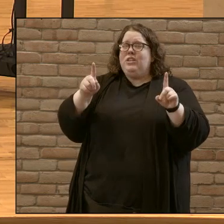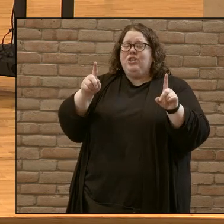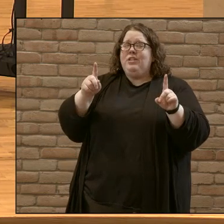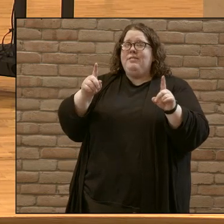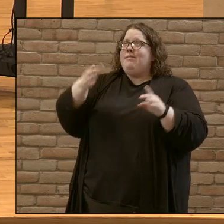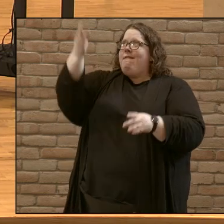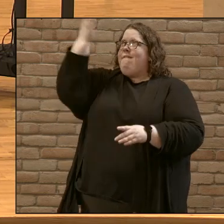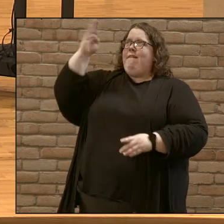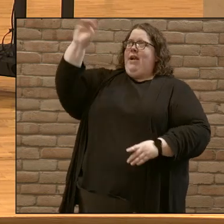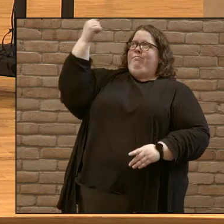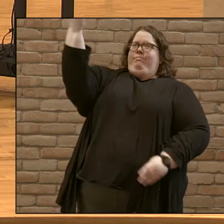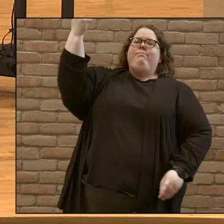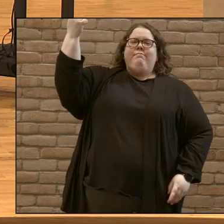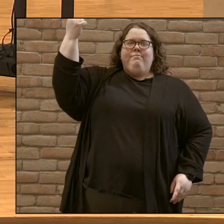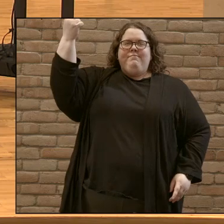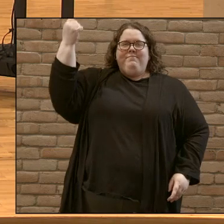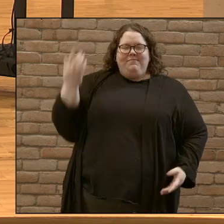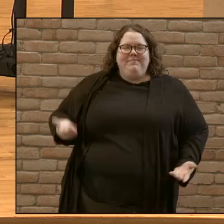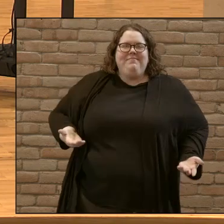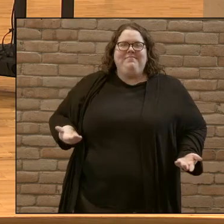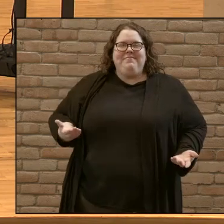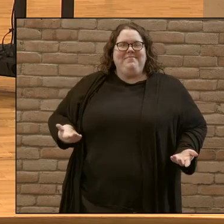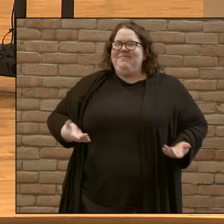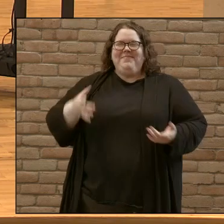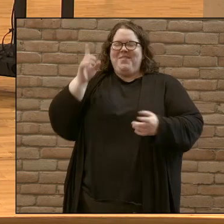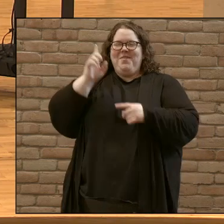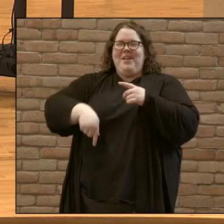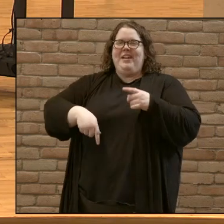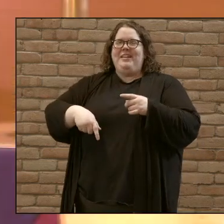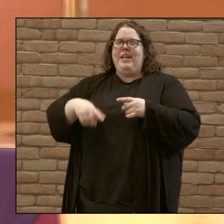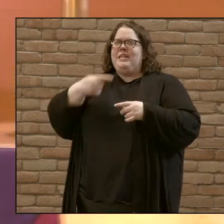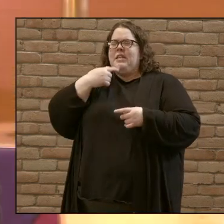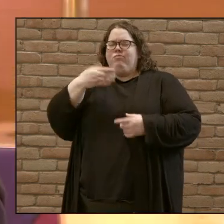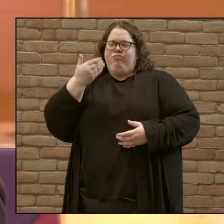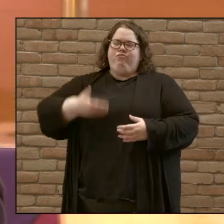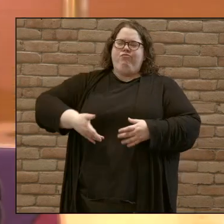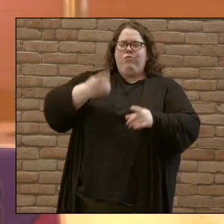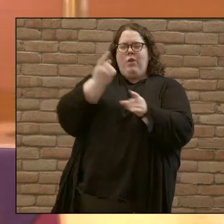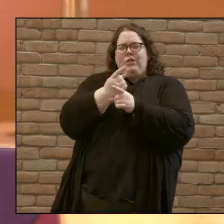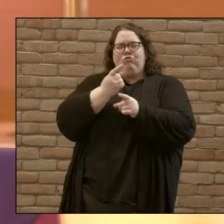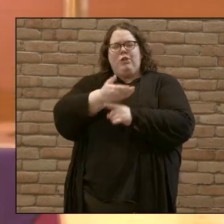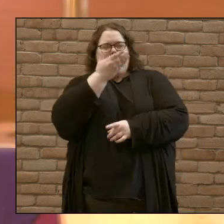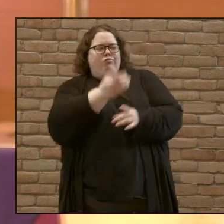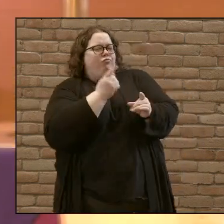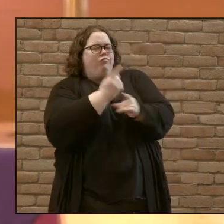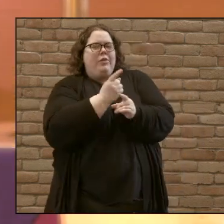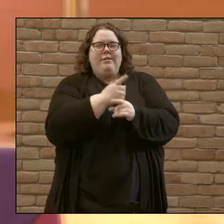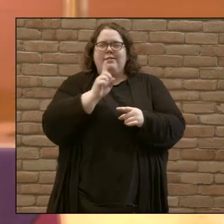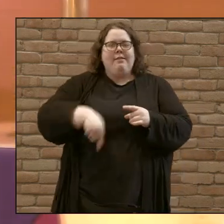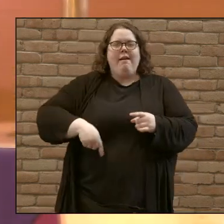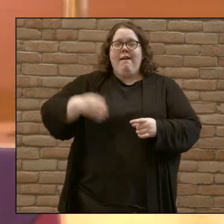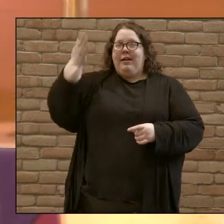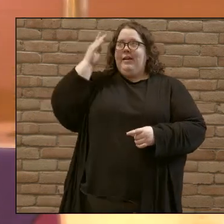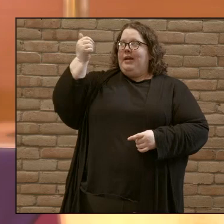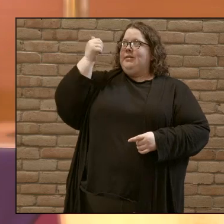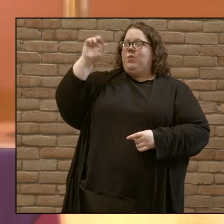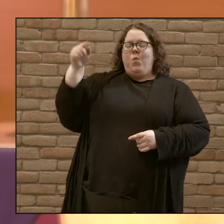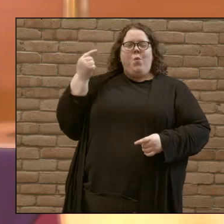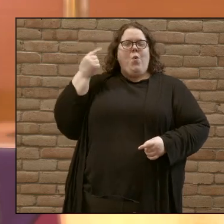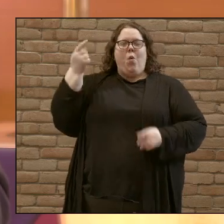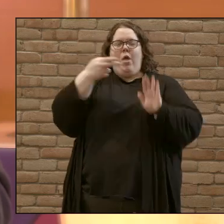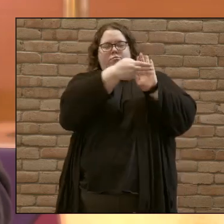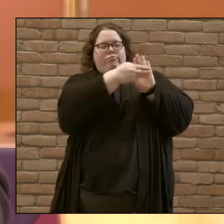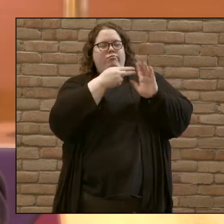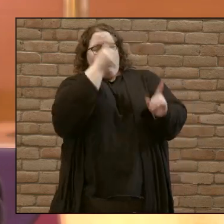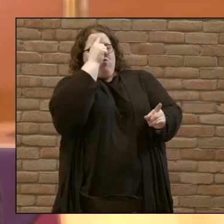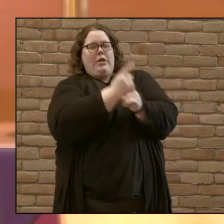one can claim anyone else or make anyone else righteous. God alone can do that. And he